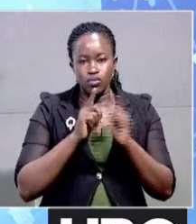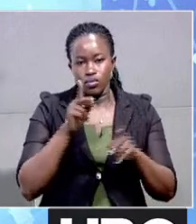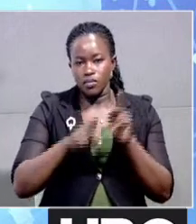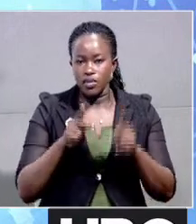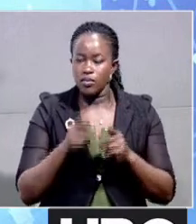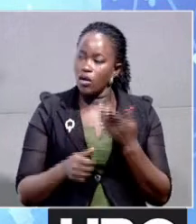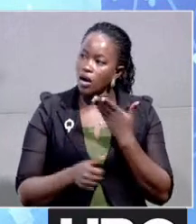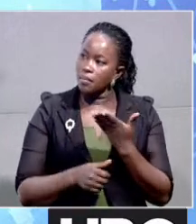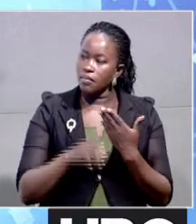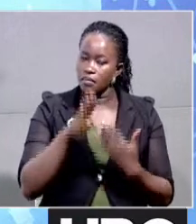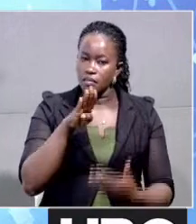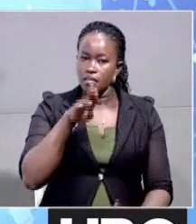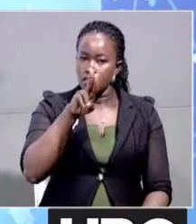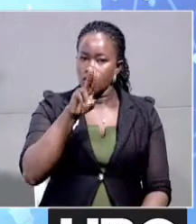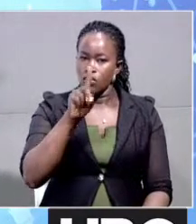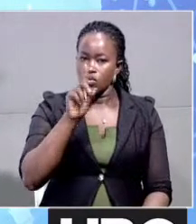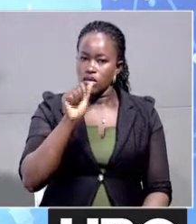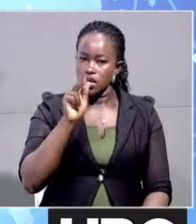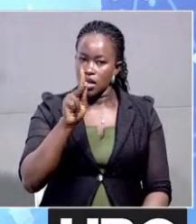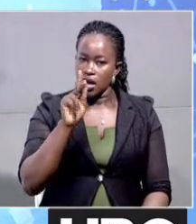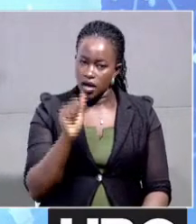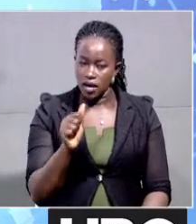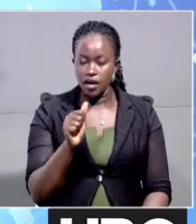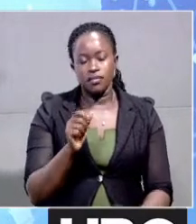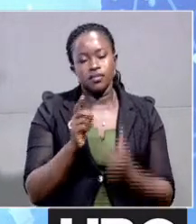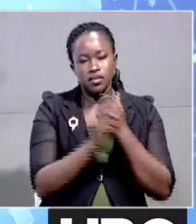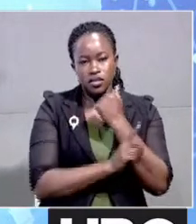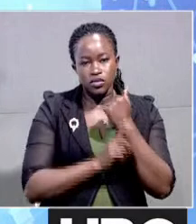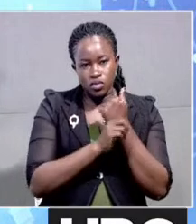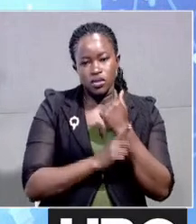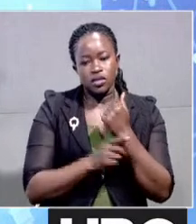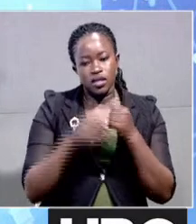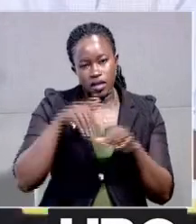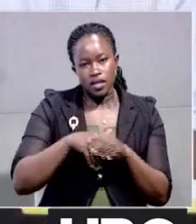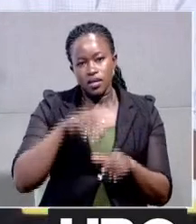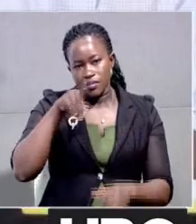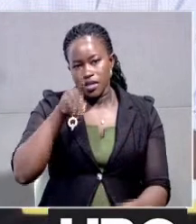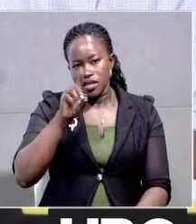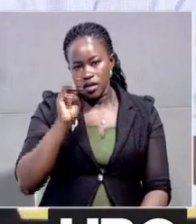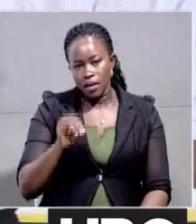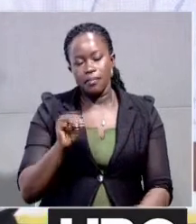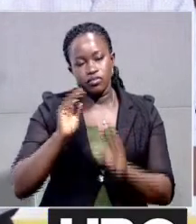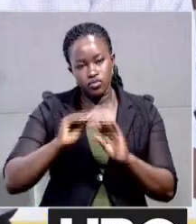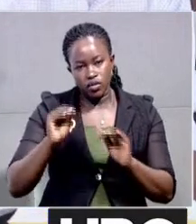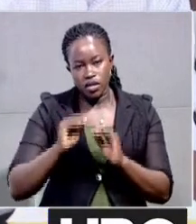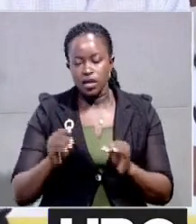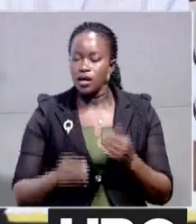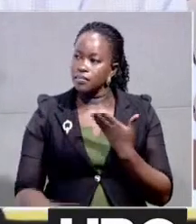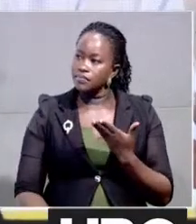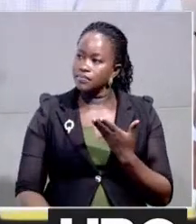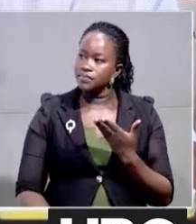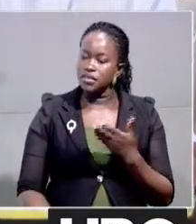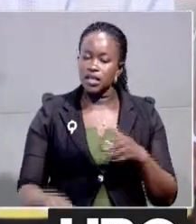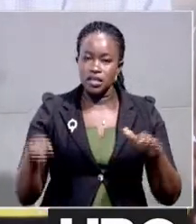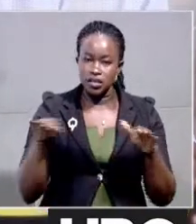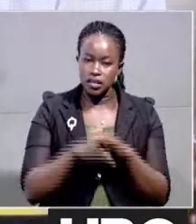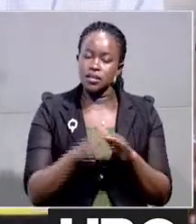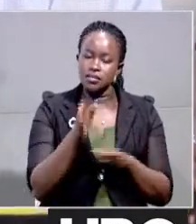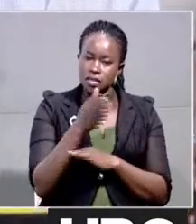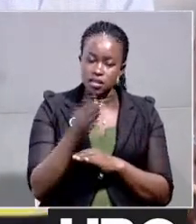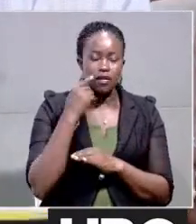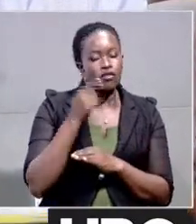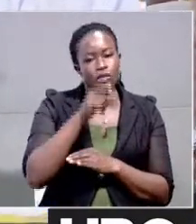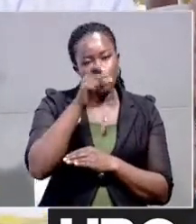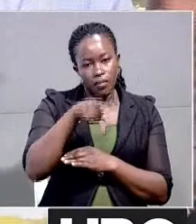in Budaka District, attending a parish development model training. State Minister for Persons with